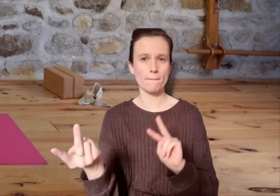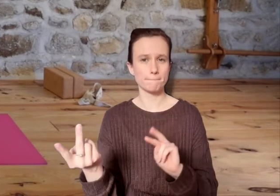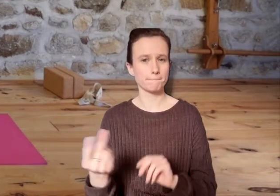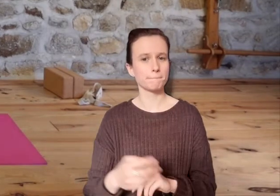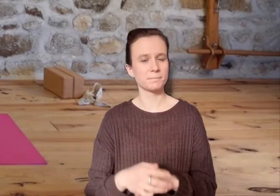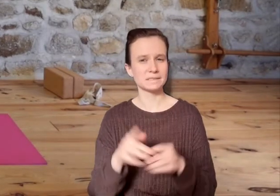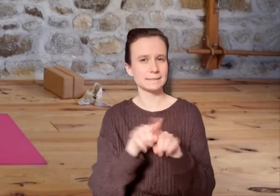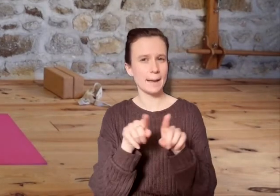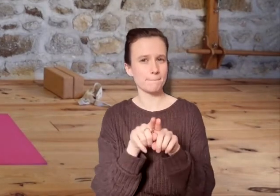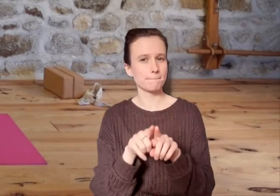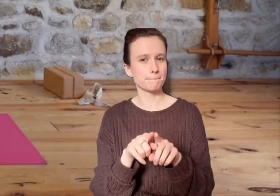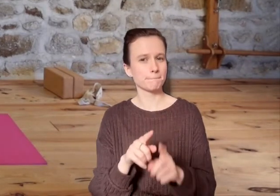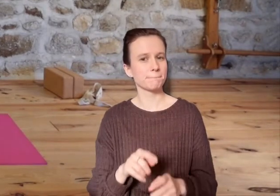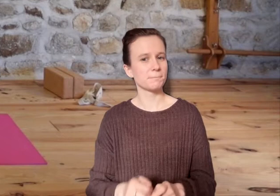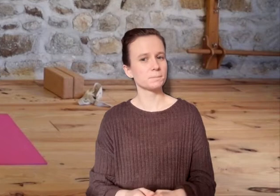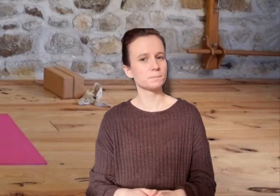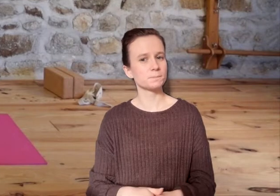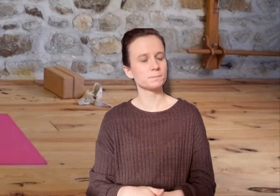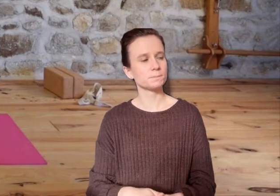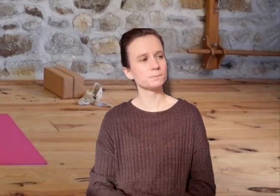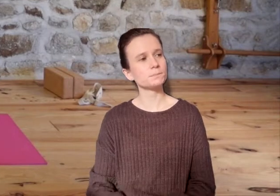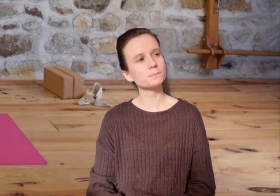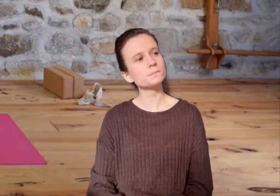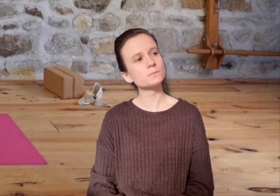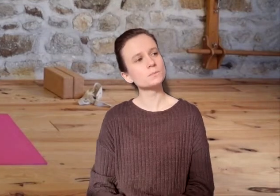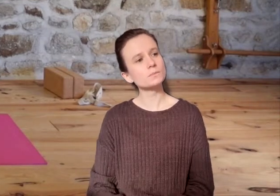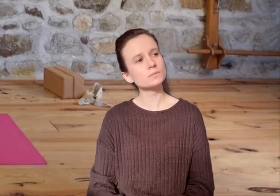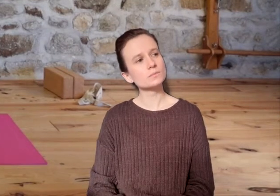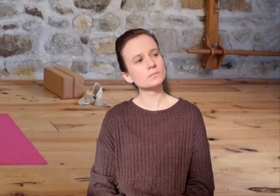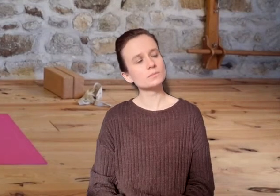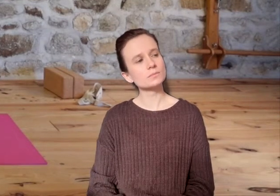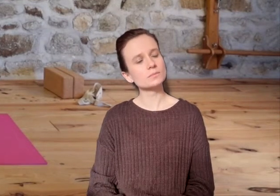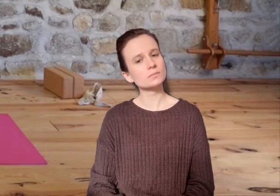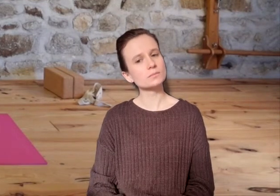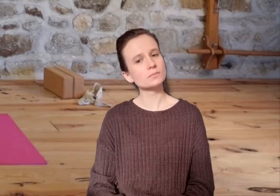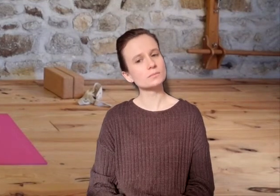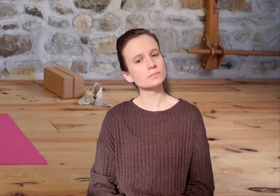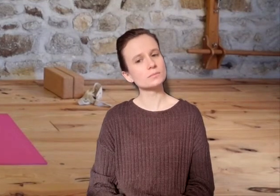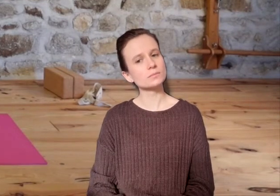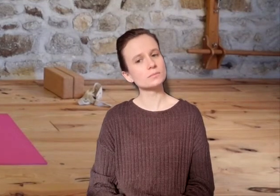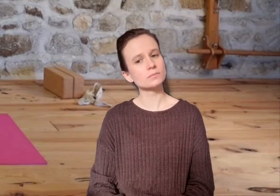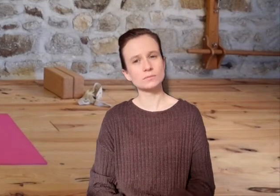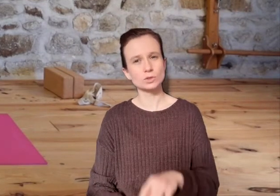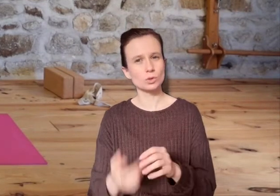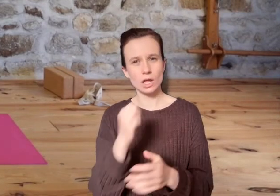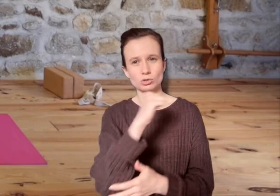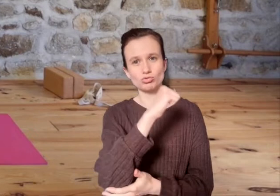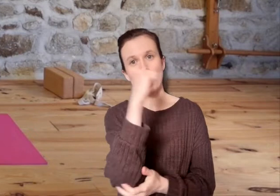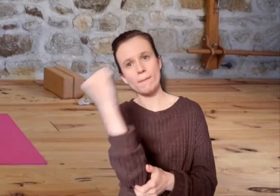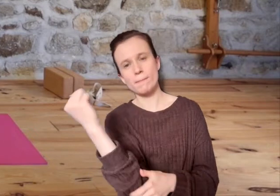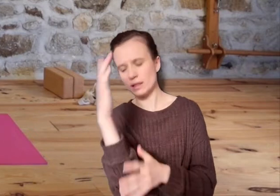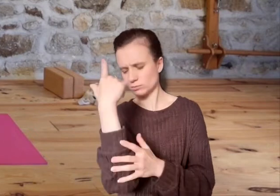And we're going to swap sides. Same thing to the left. Bending that left leg in, keeping it straight up and